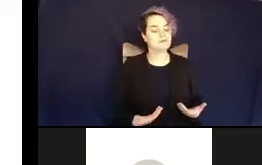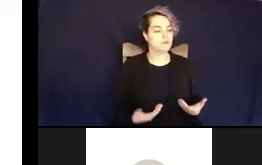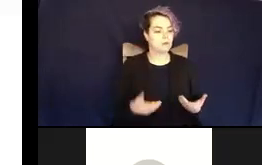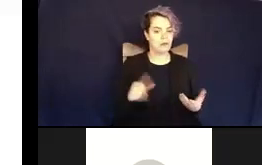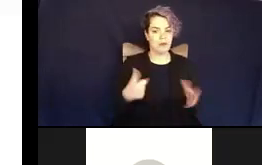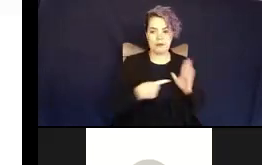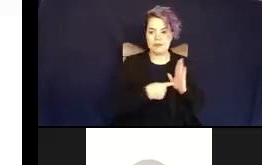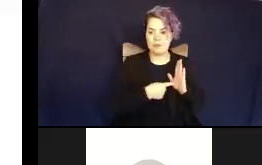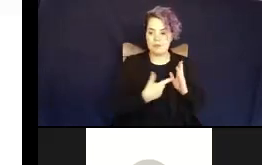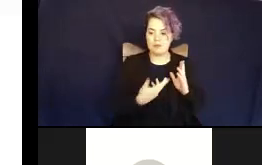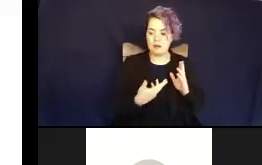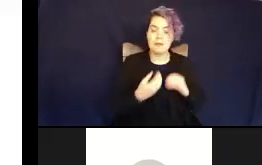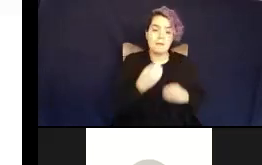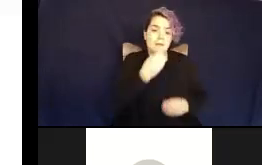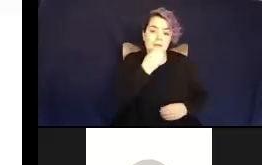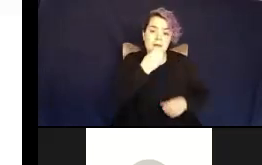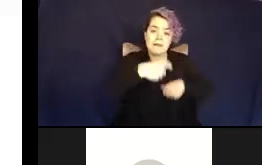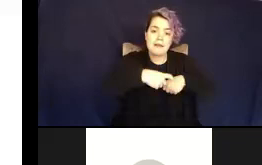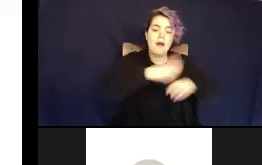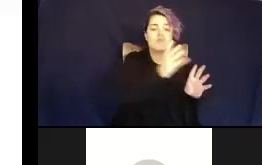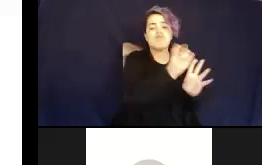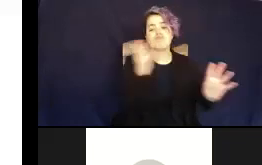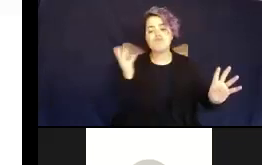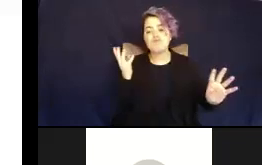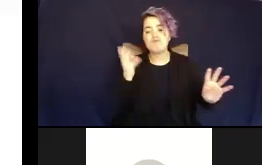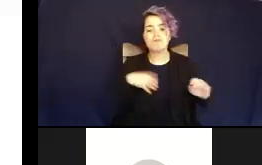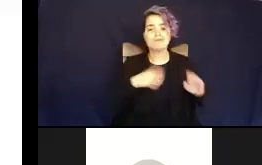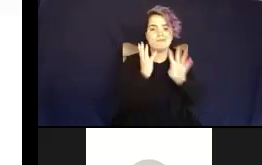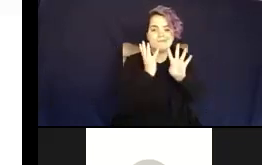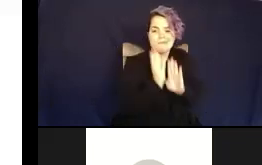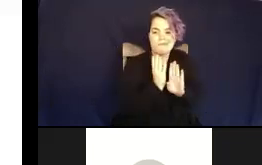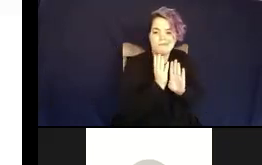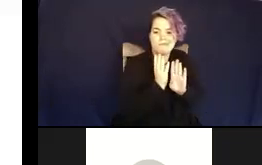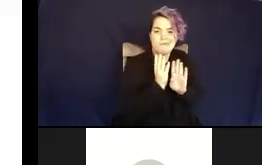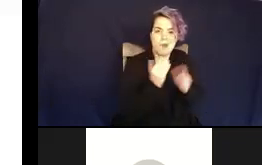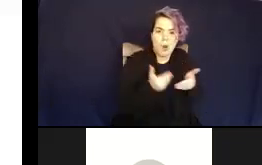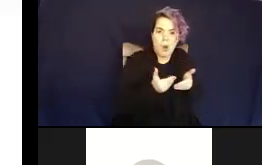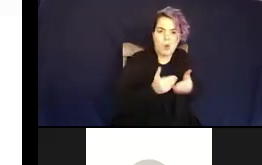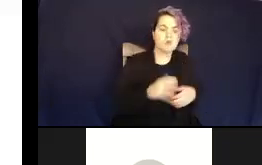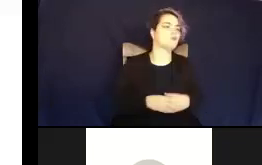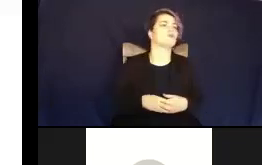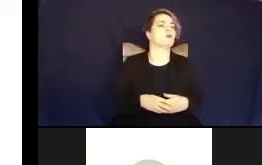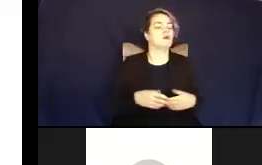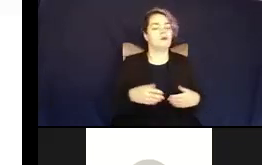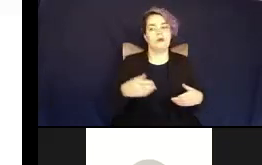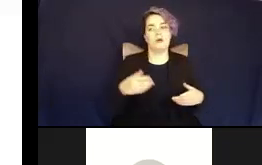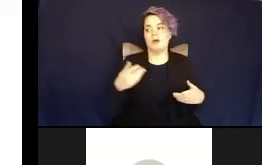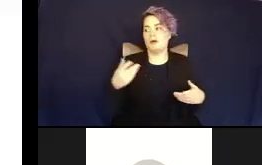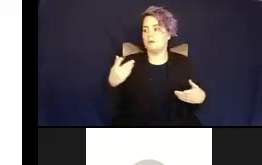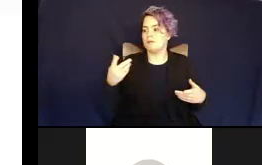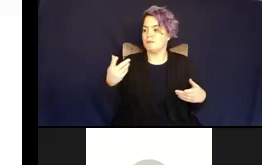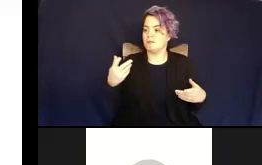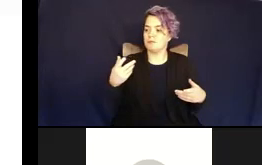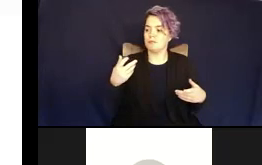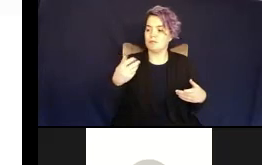eat meals. You have people sitting in communal dining rooms and eating shoulder to shoulder. You have